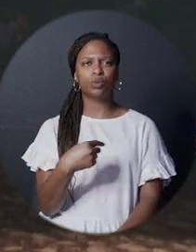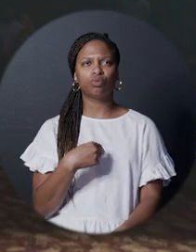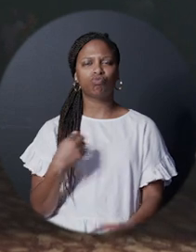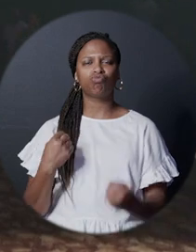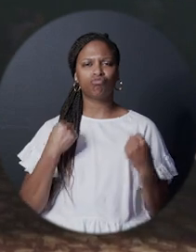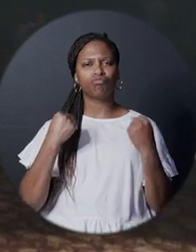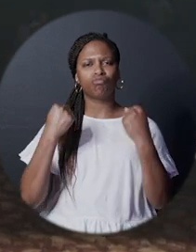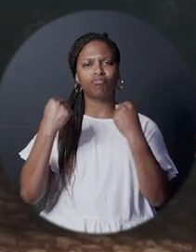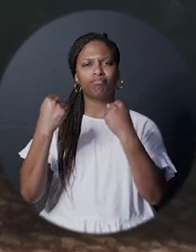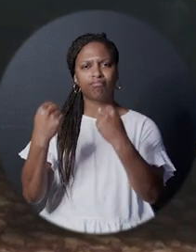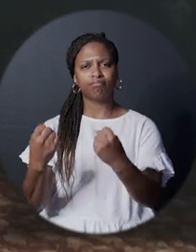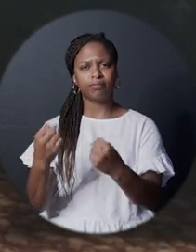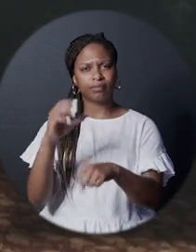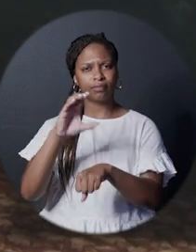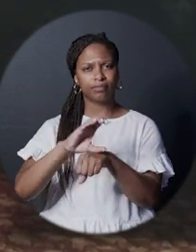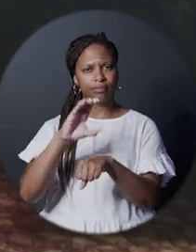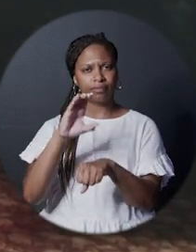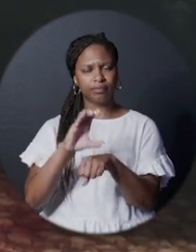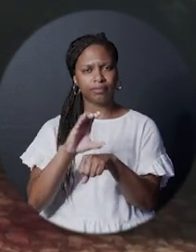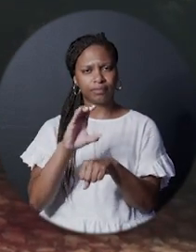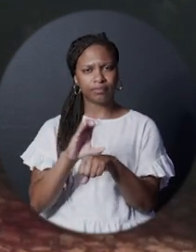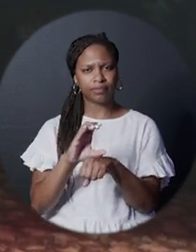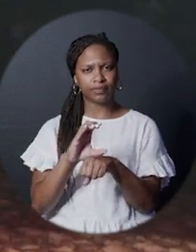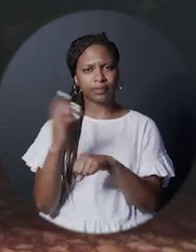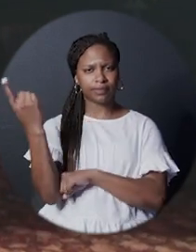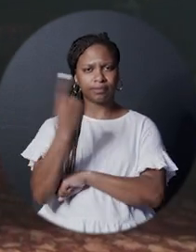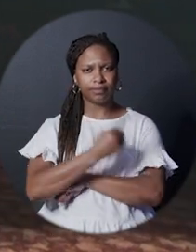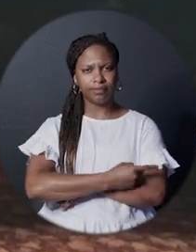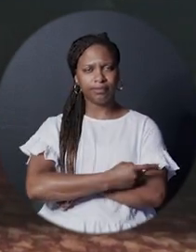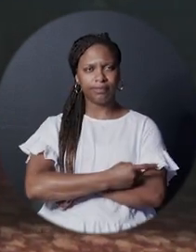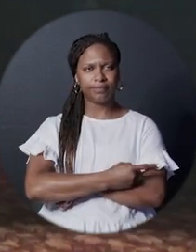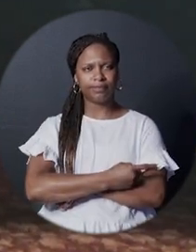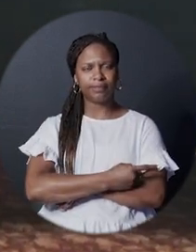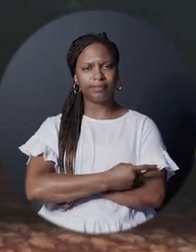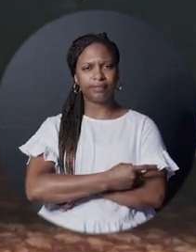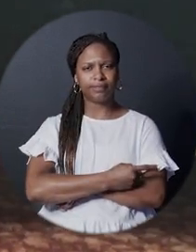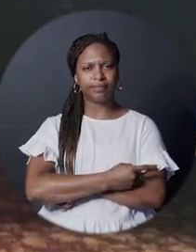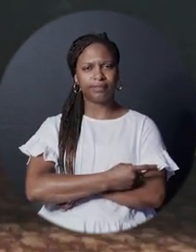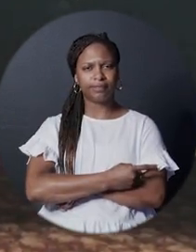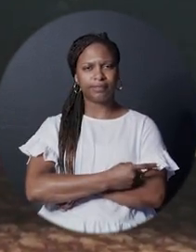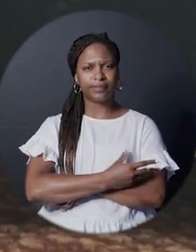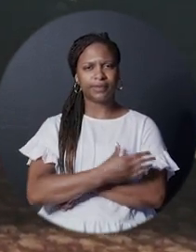but here's the truth. I was on my way to church today.